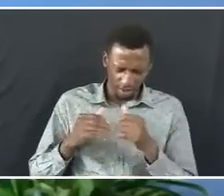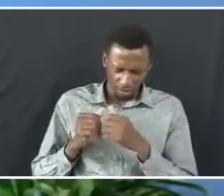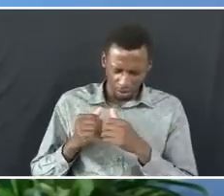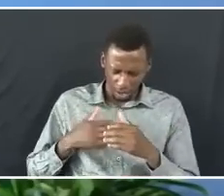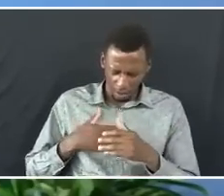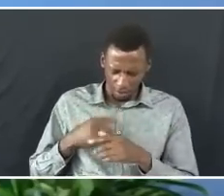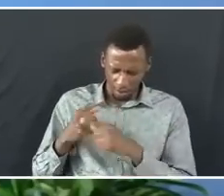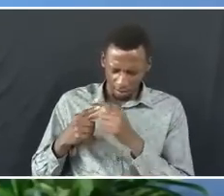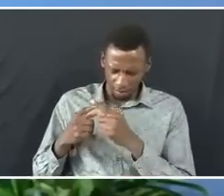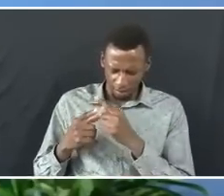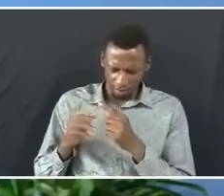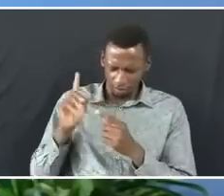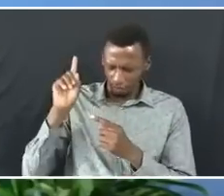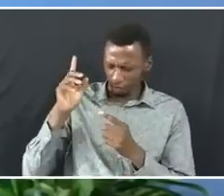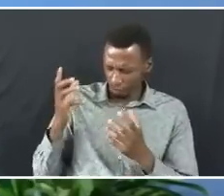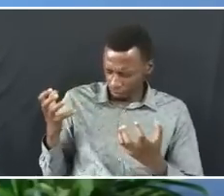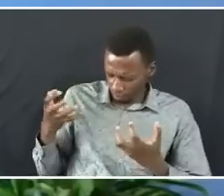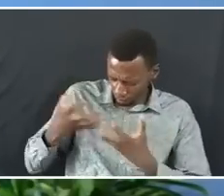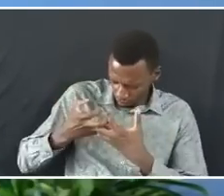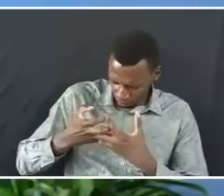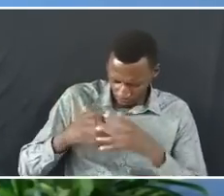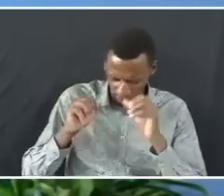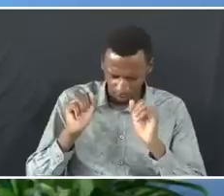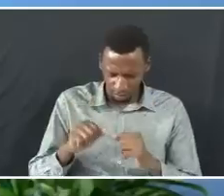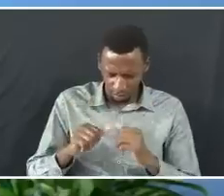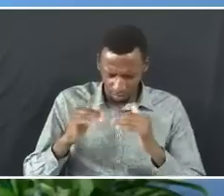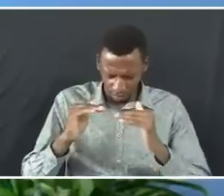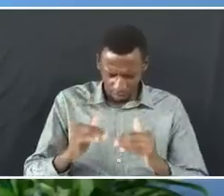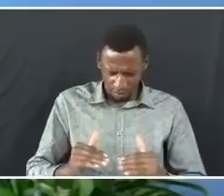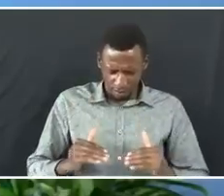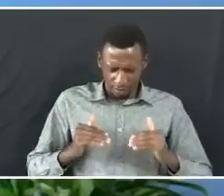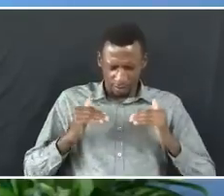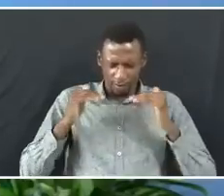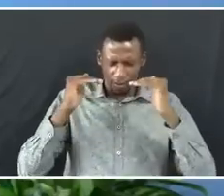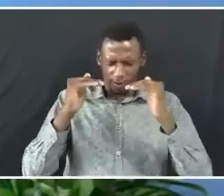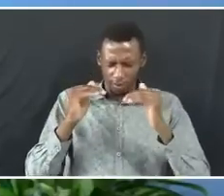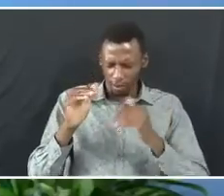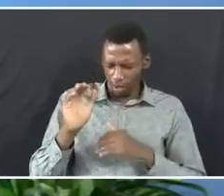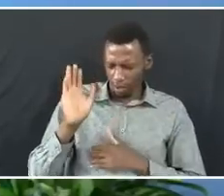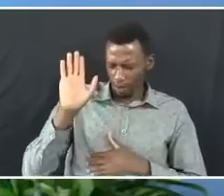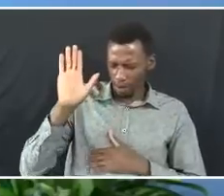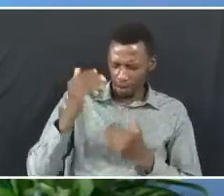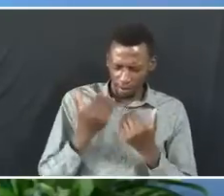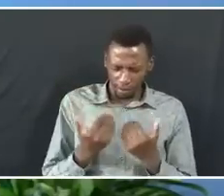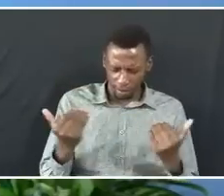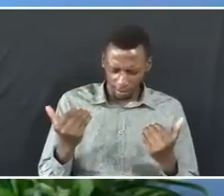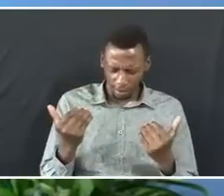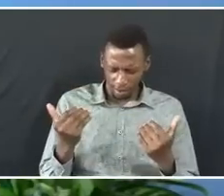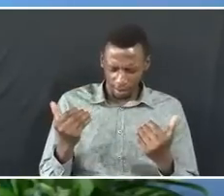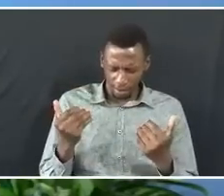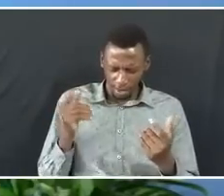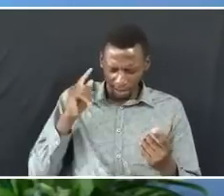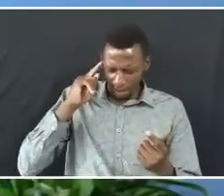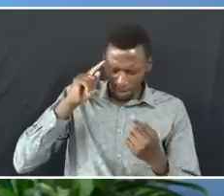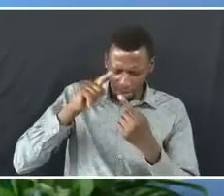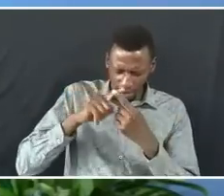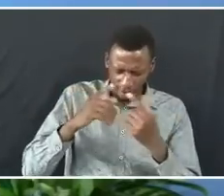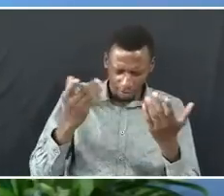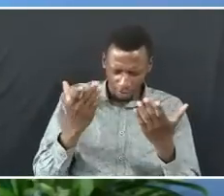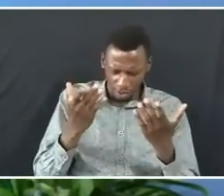Restore them. And catapult your children to where they ought to have been at this point in life.